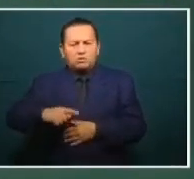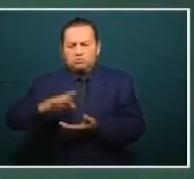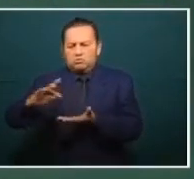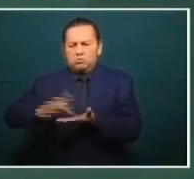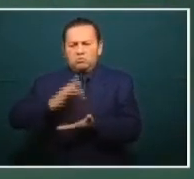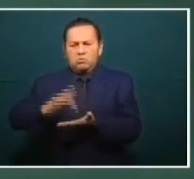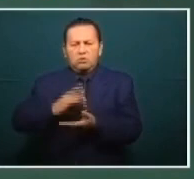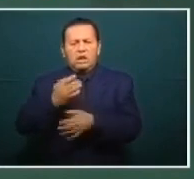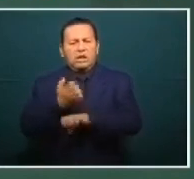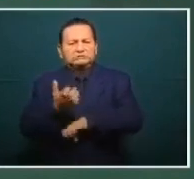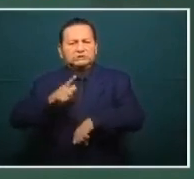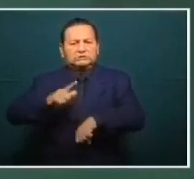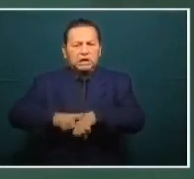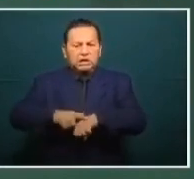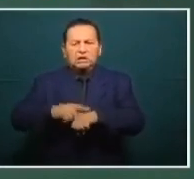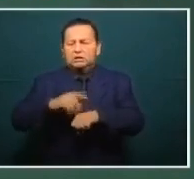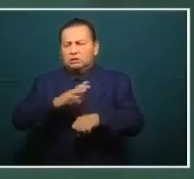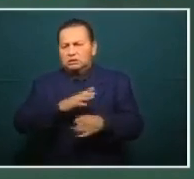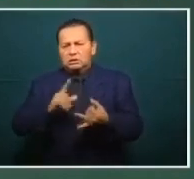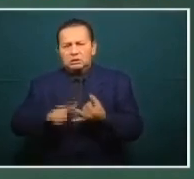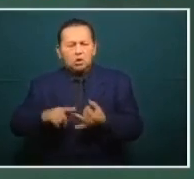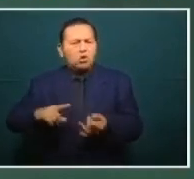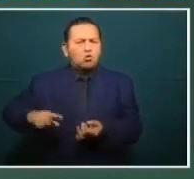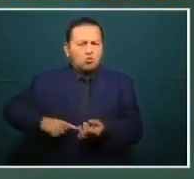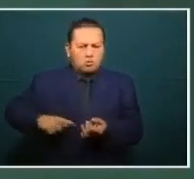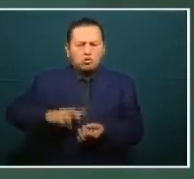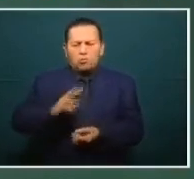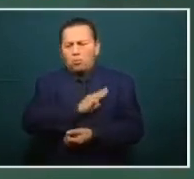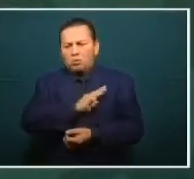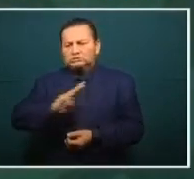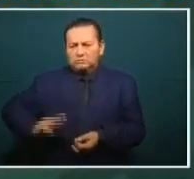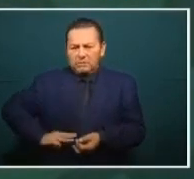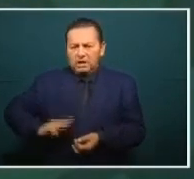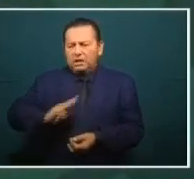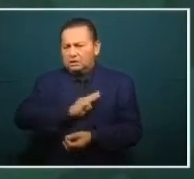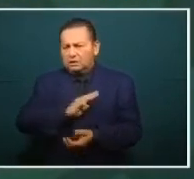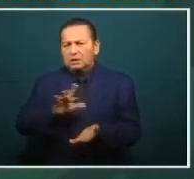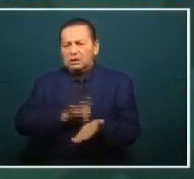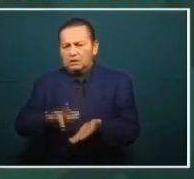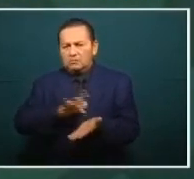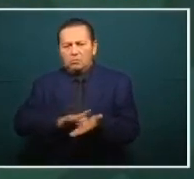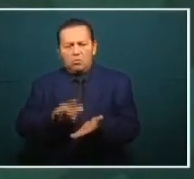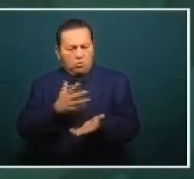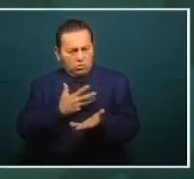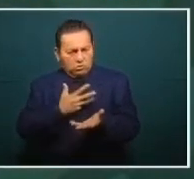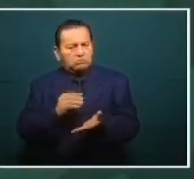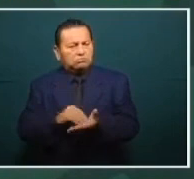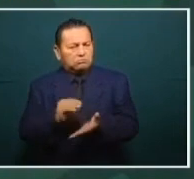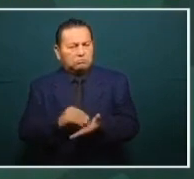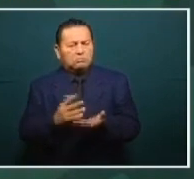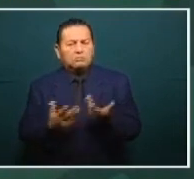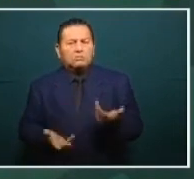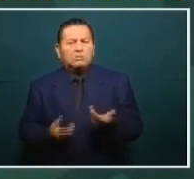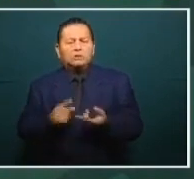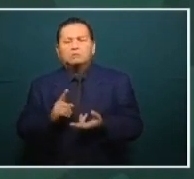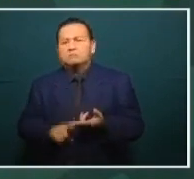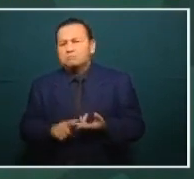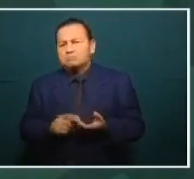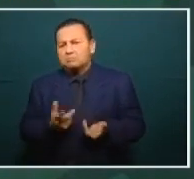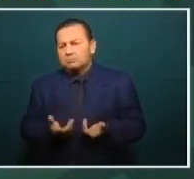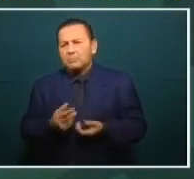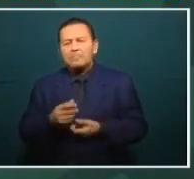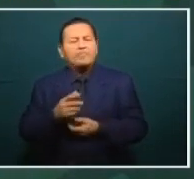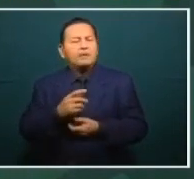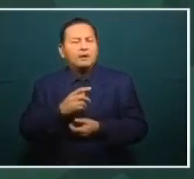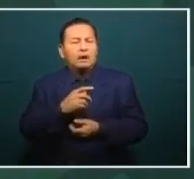immigration elements estatales, or de los agents, gobiernos municipales, and we have the cooperation of the